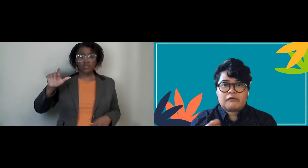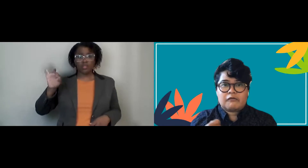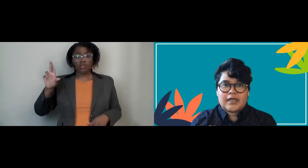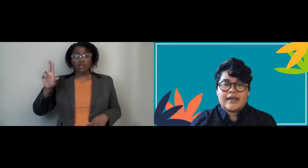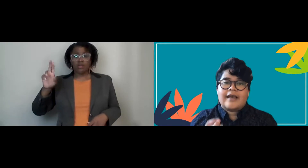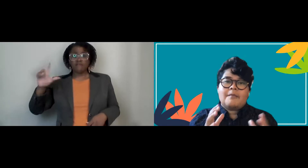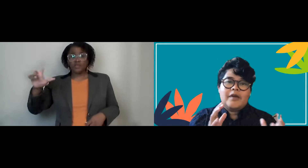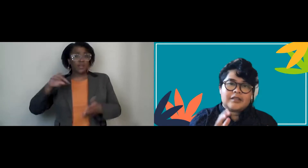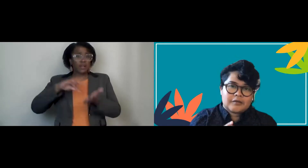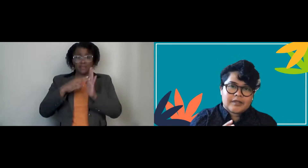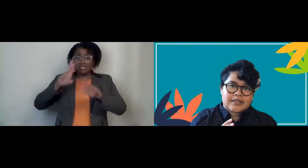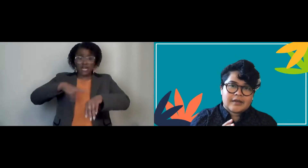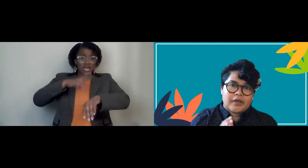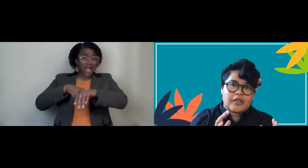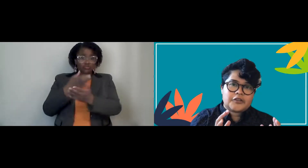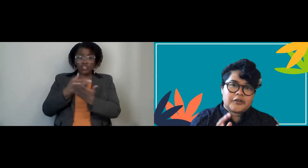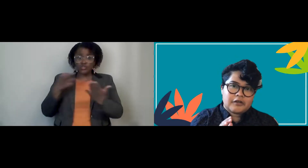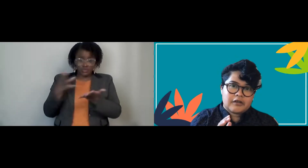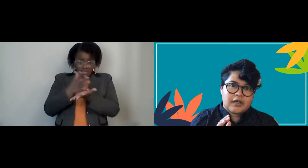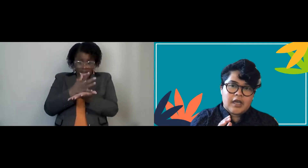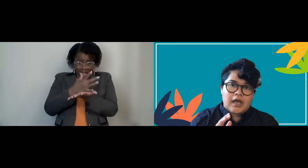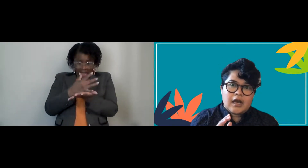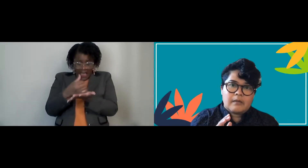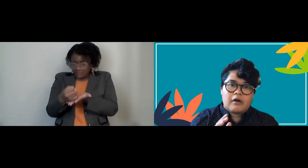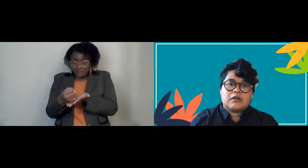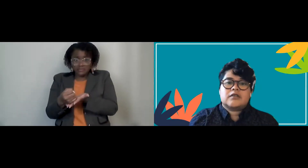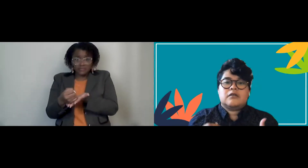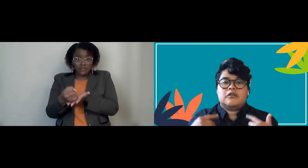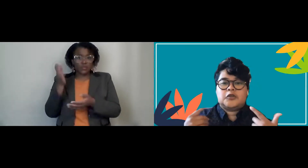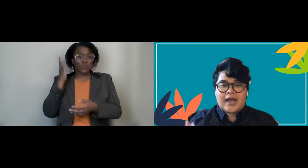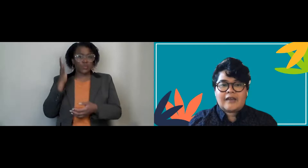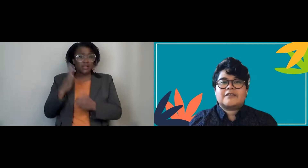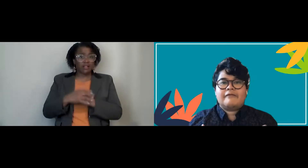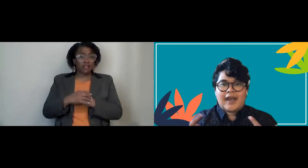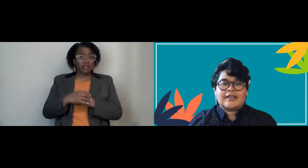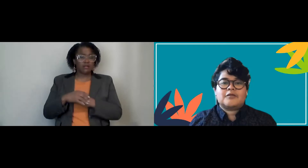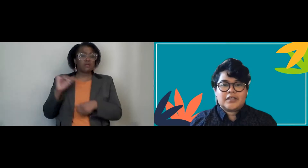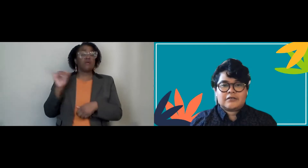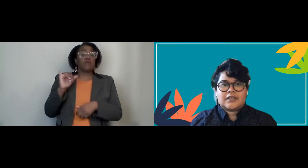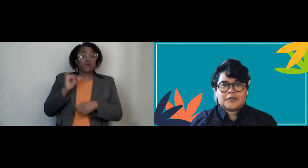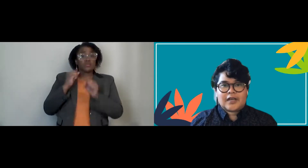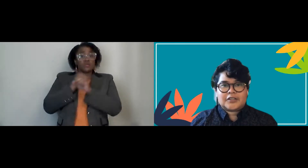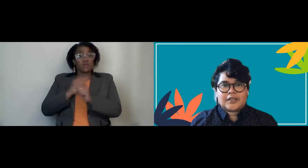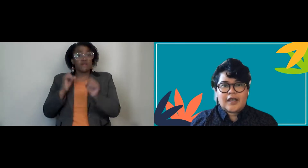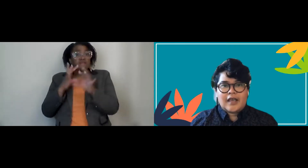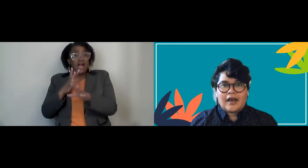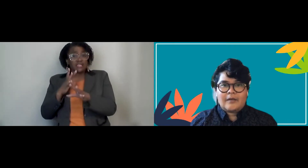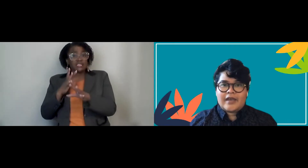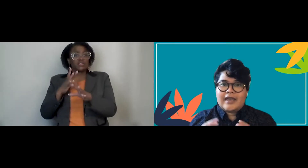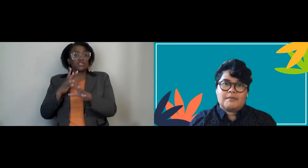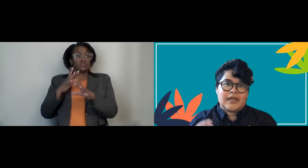keep itself running, militarism in turn also drives violent resource